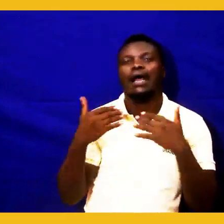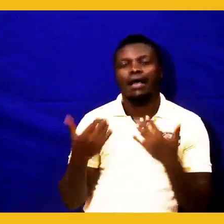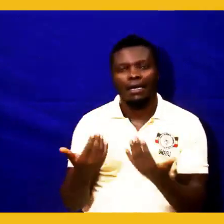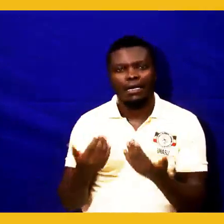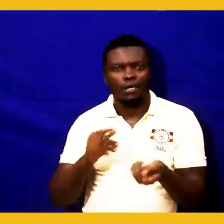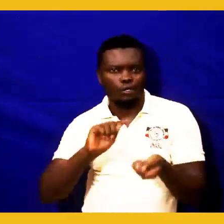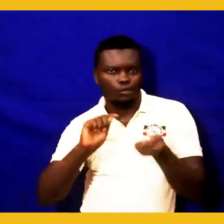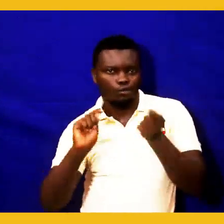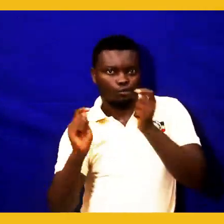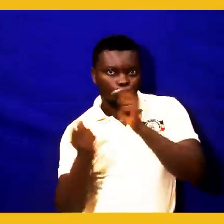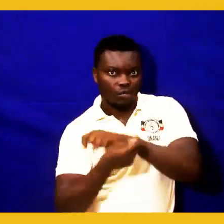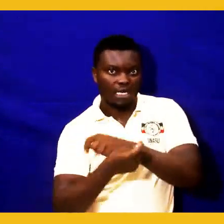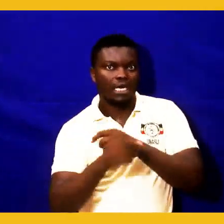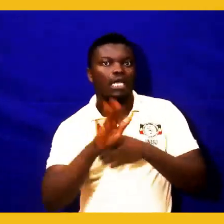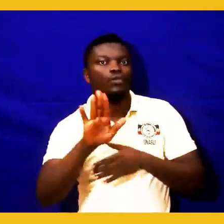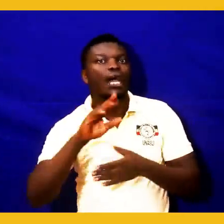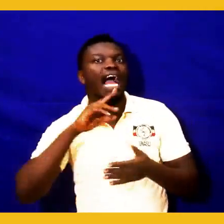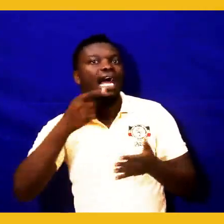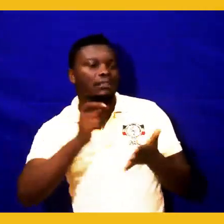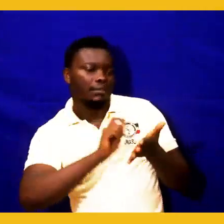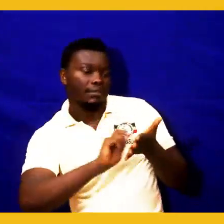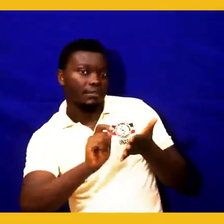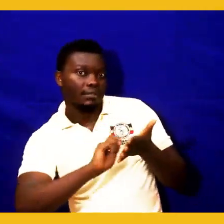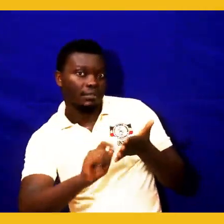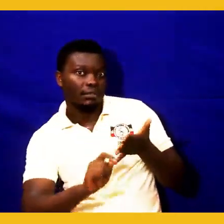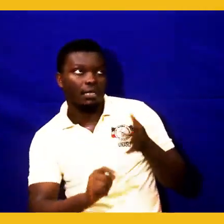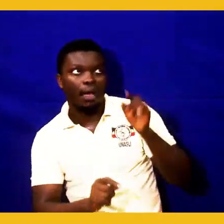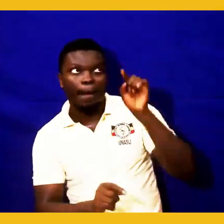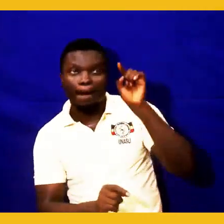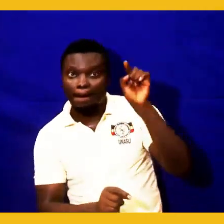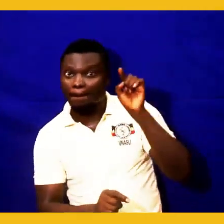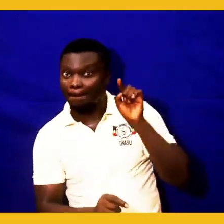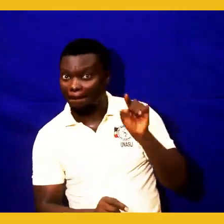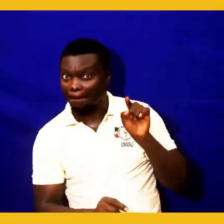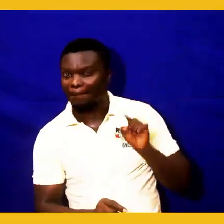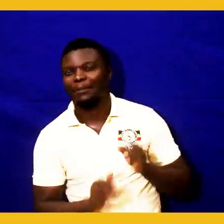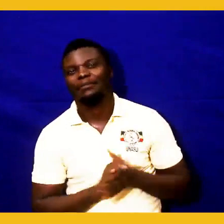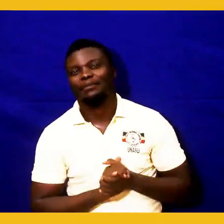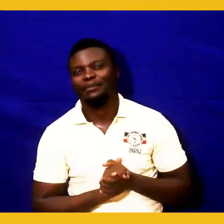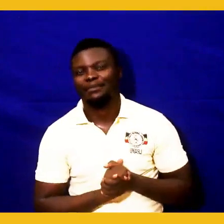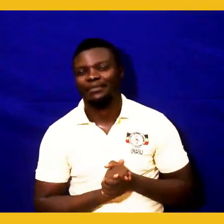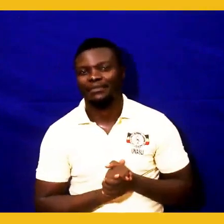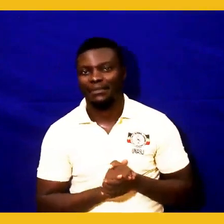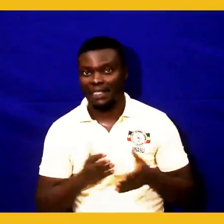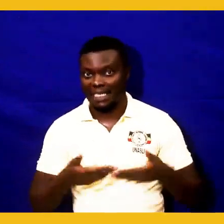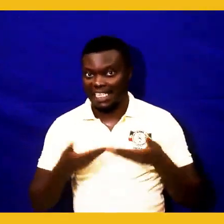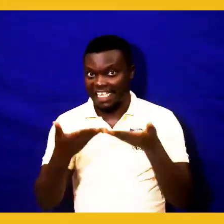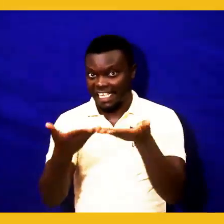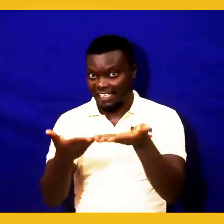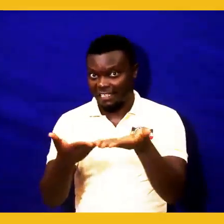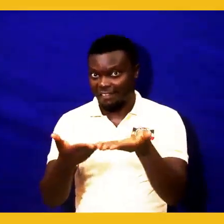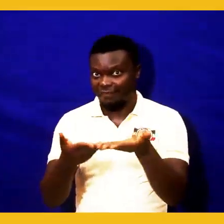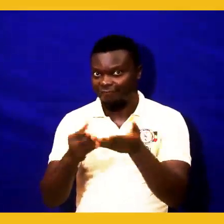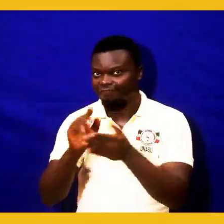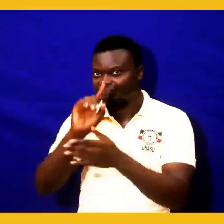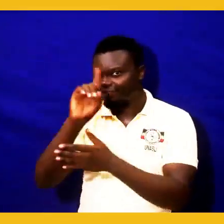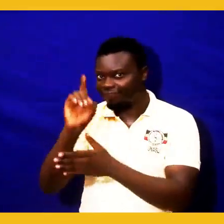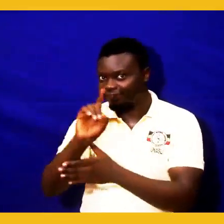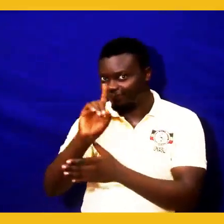are going to write your answers to the questions I'm going